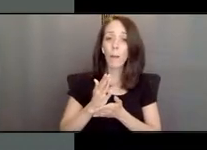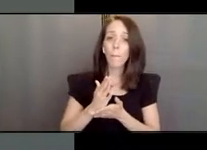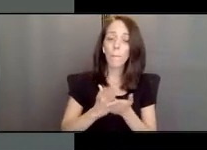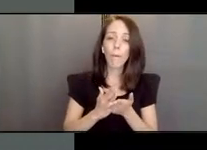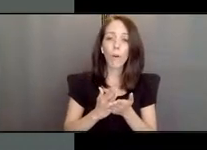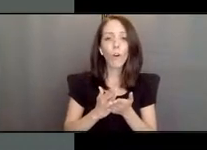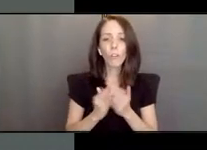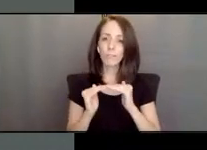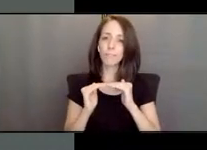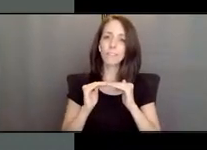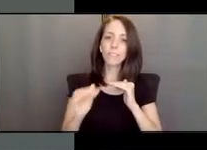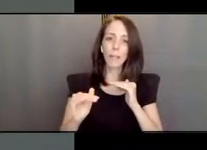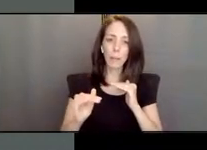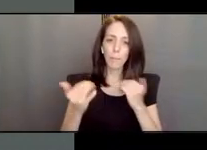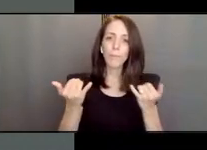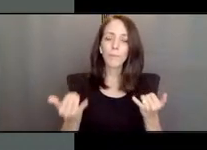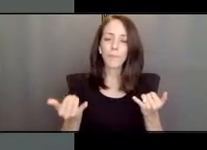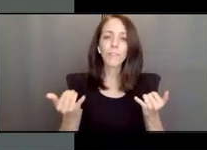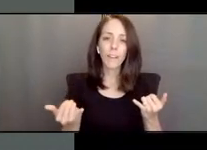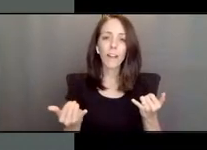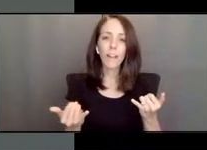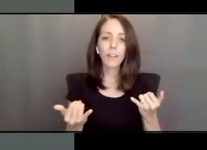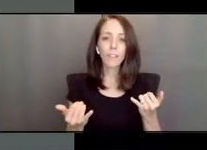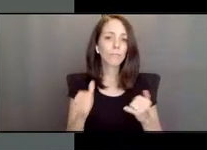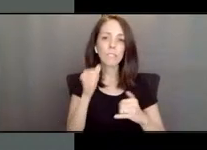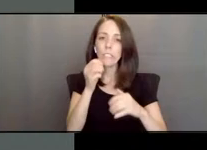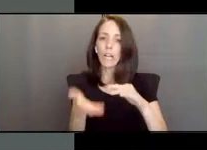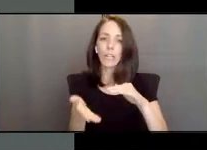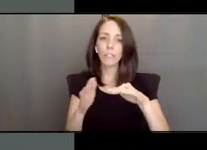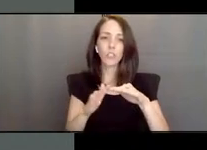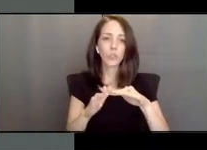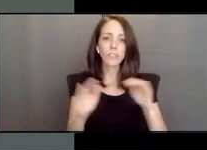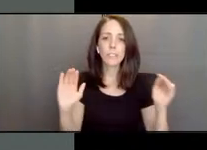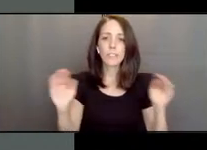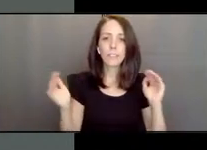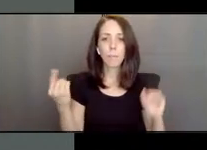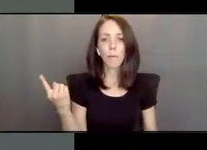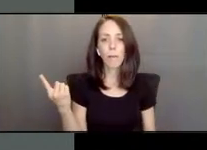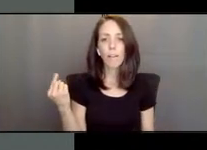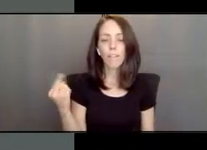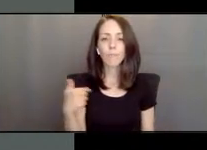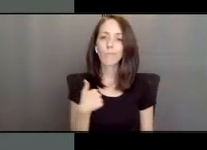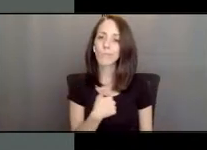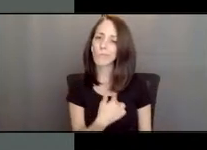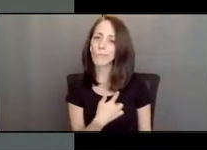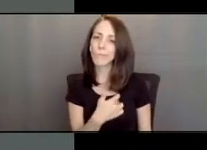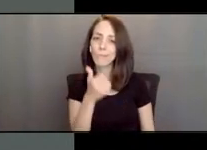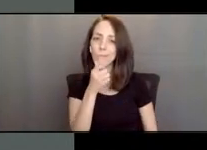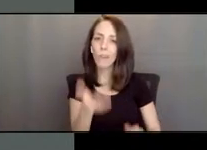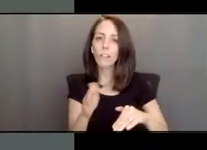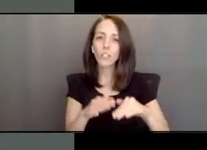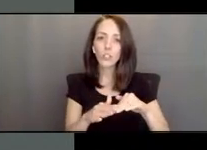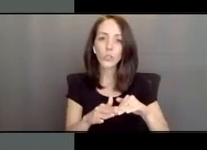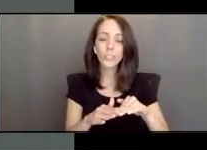this year, is not an increase over last year. We often don't increase that, but we haven't increased that this year.